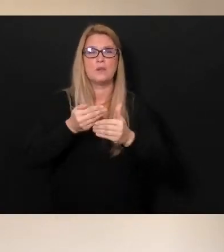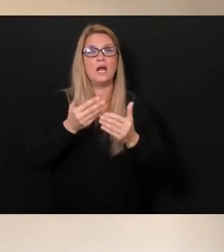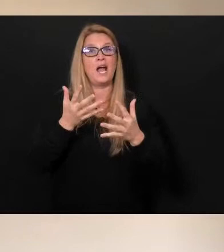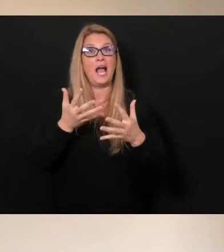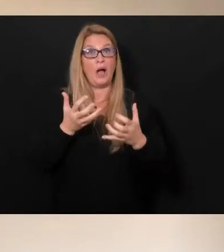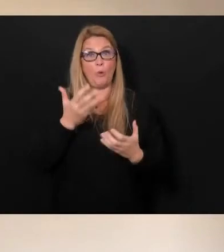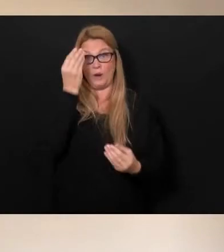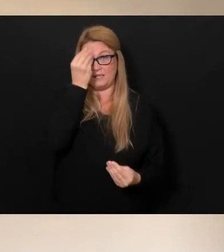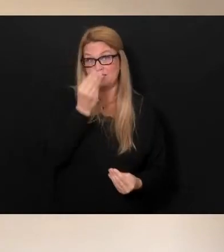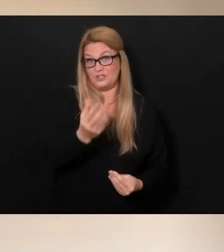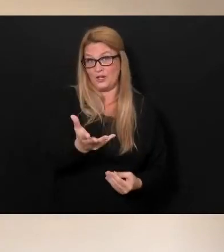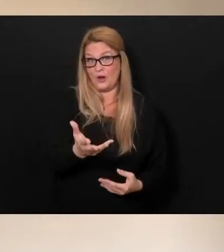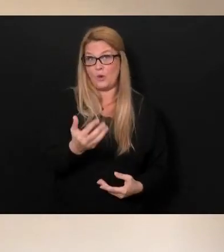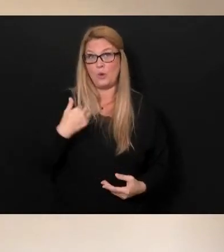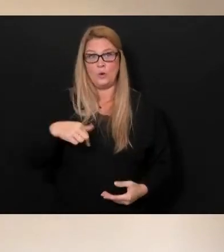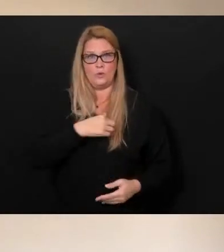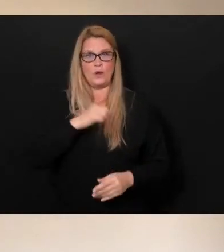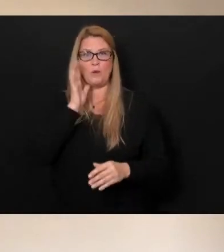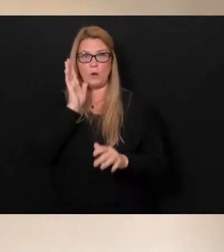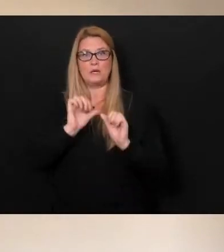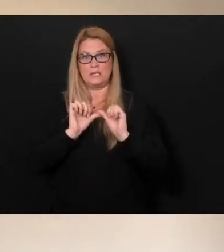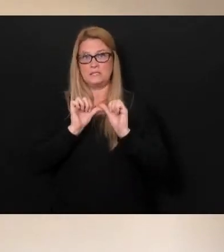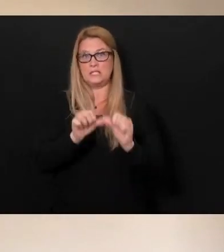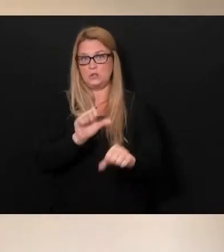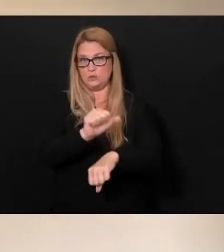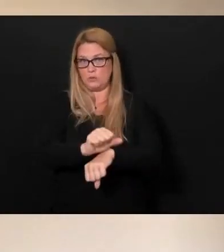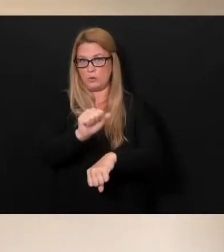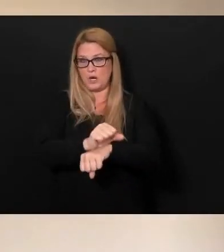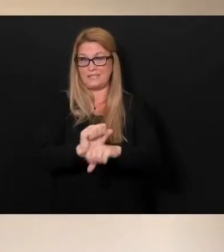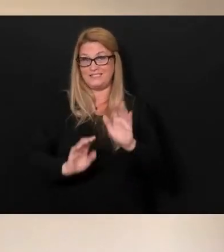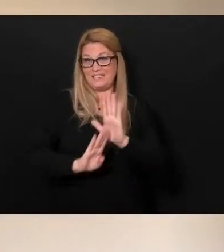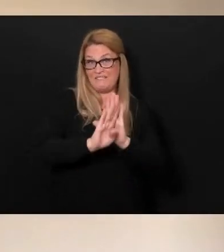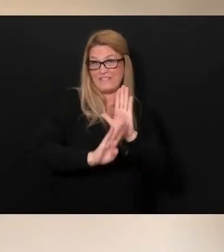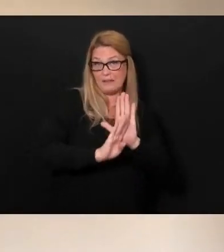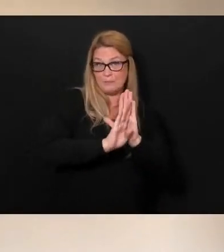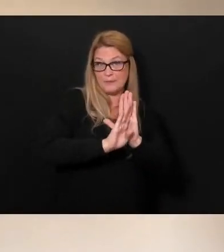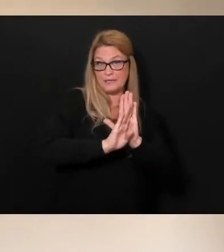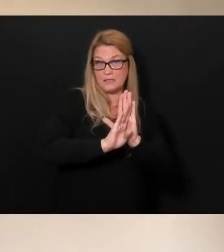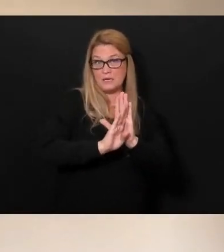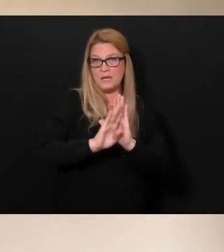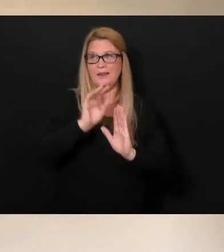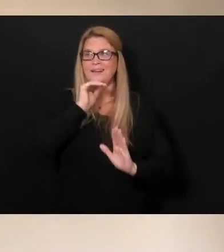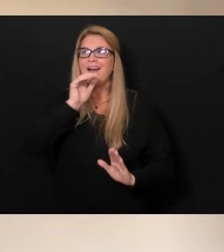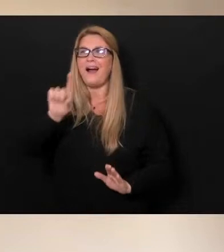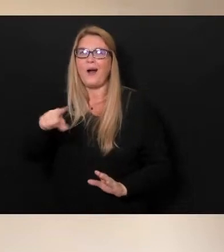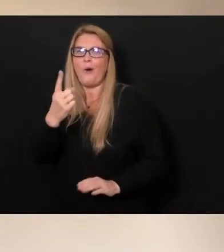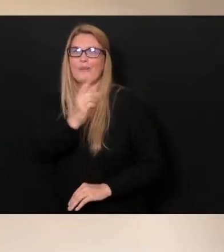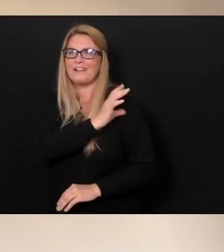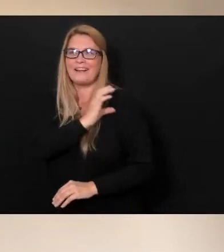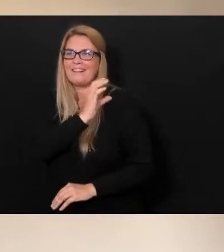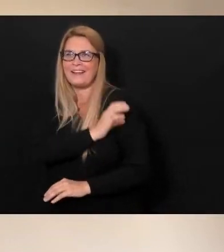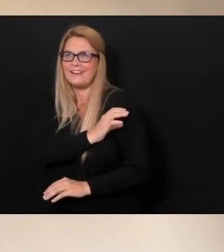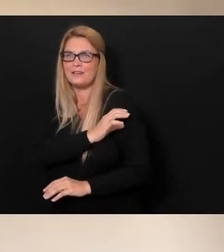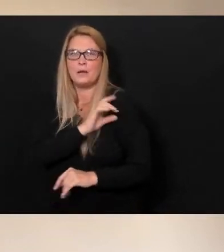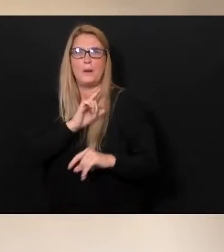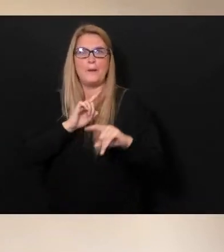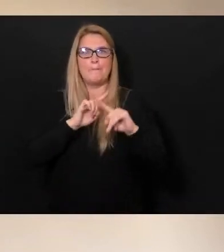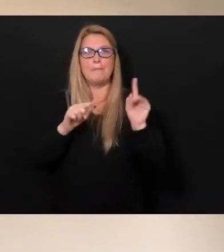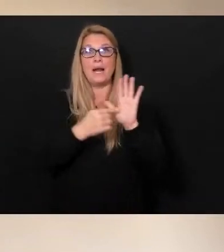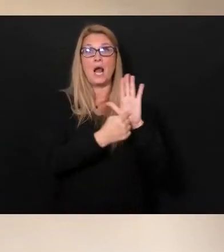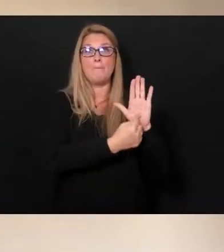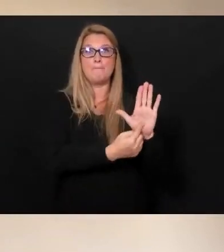We continue to work to develop not just a specific clinic site, but a model,